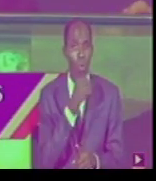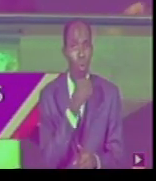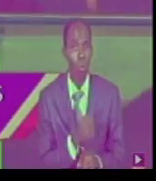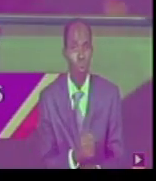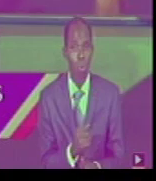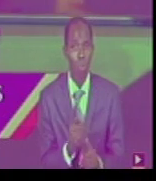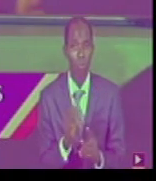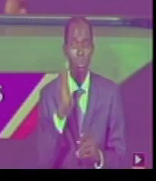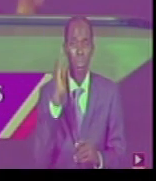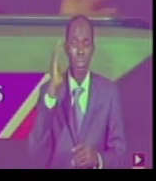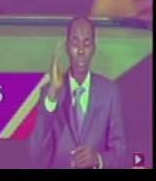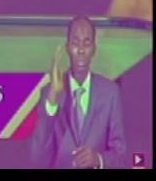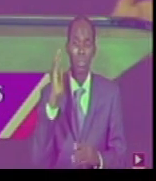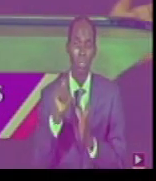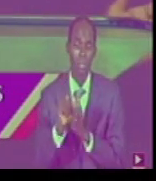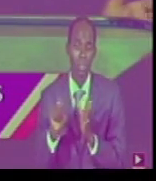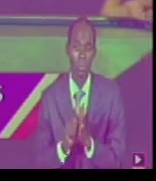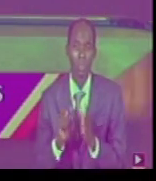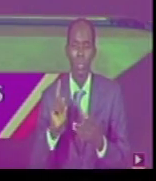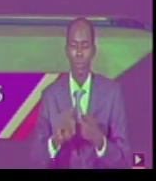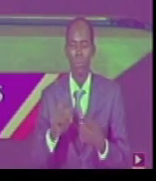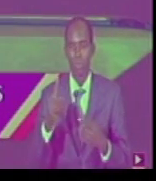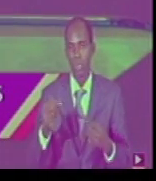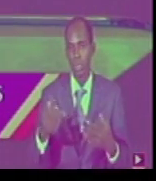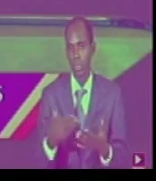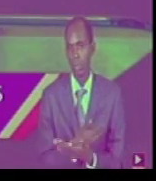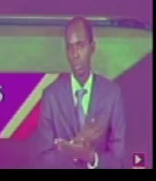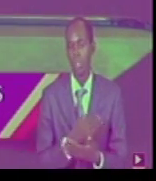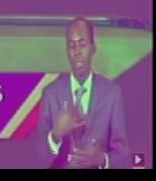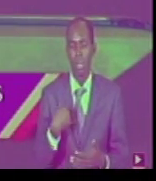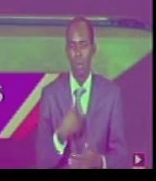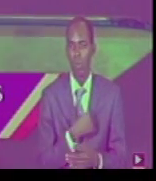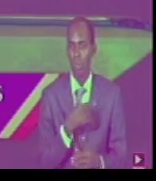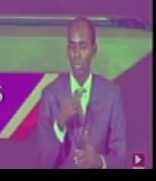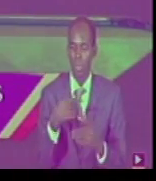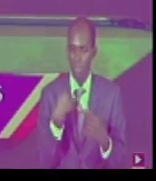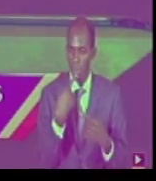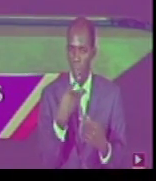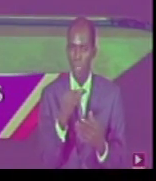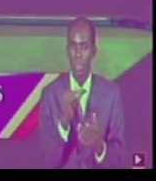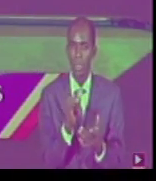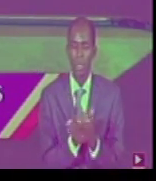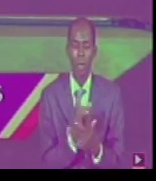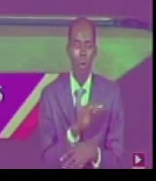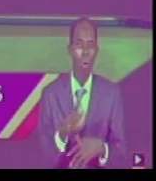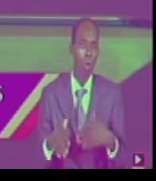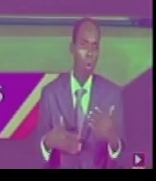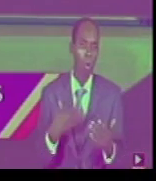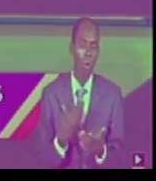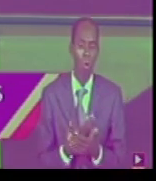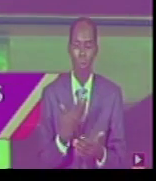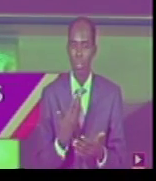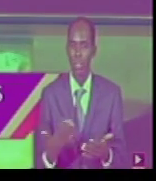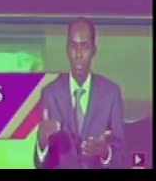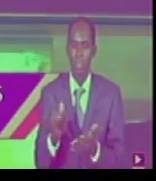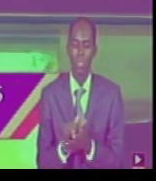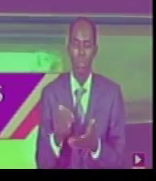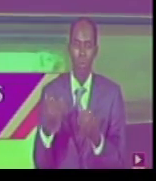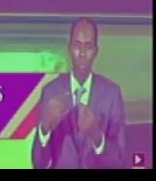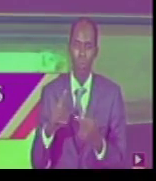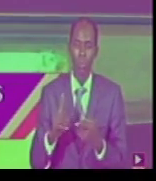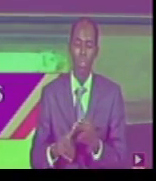out that all the good things the Lord has taught us in this old year, as we go to the new